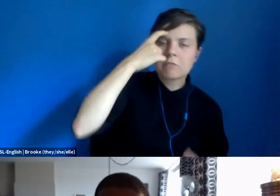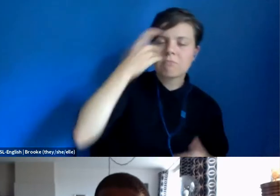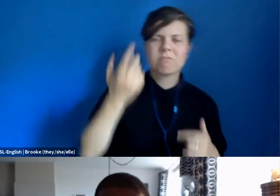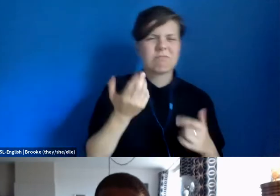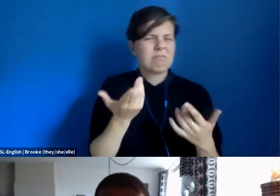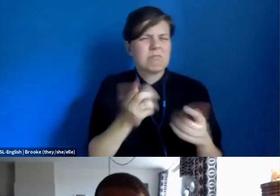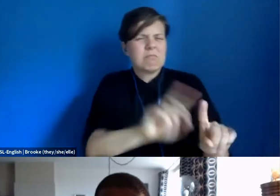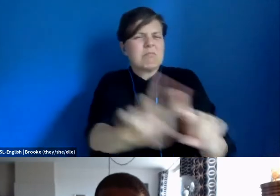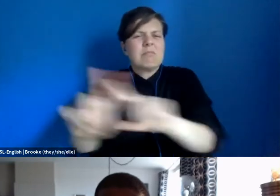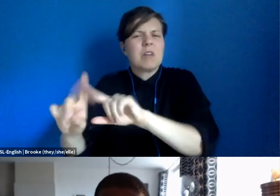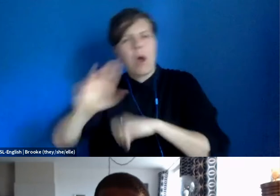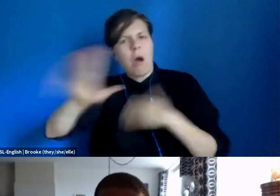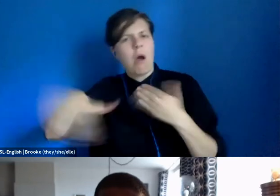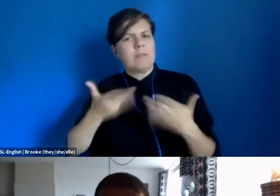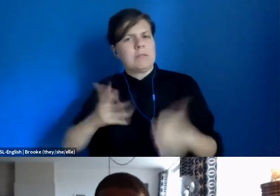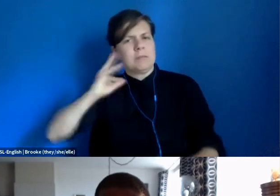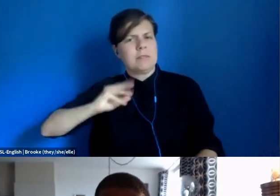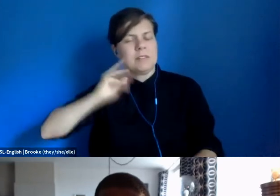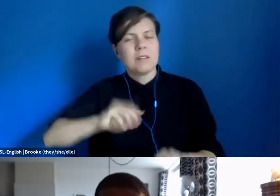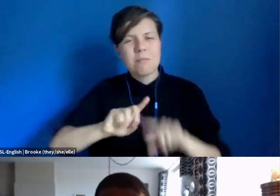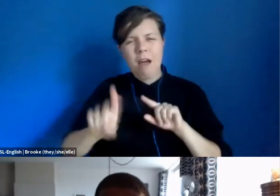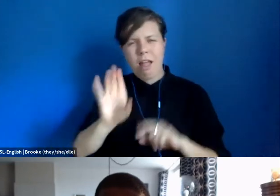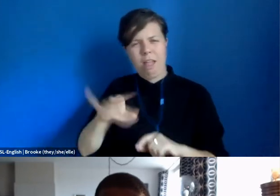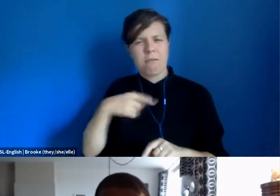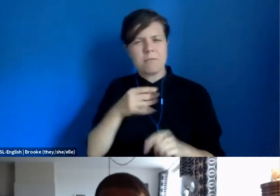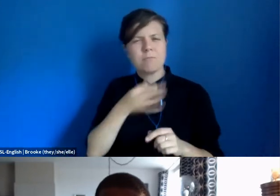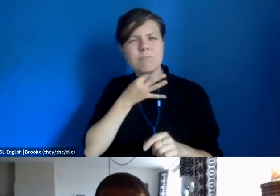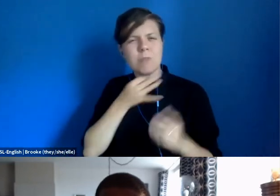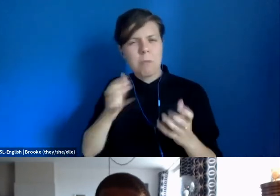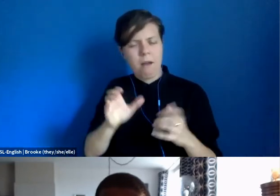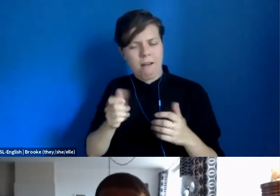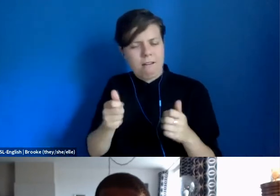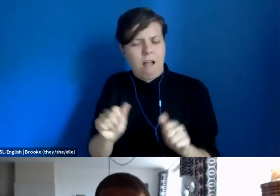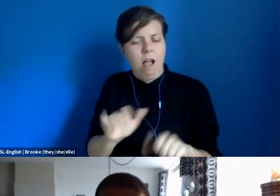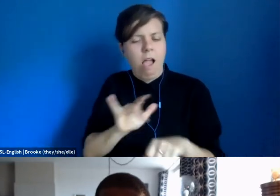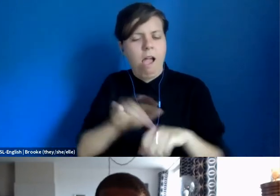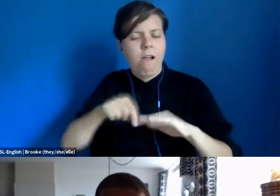into. So taking that idea a bit further,